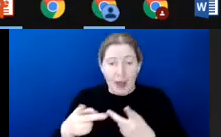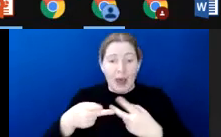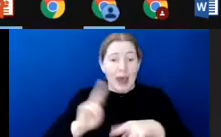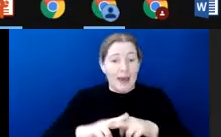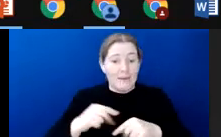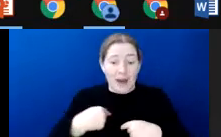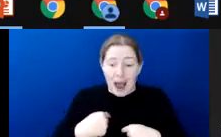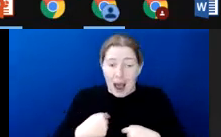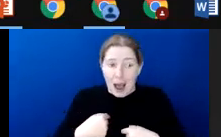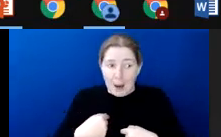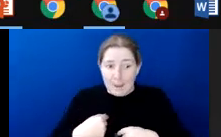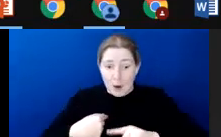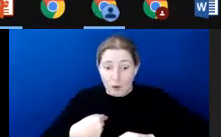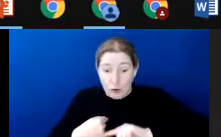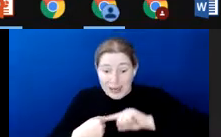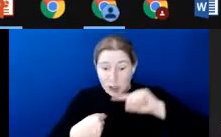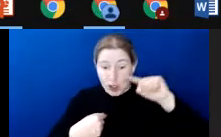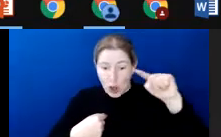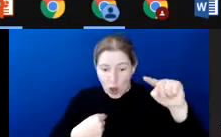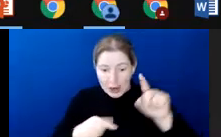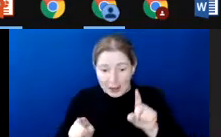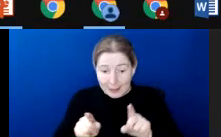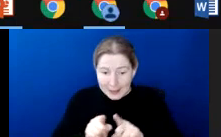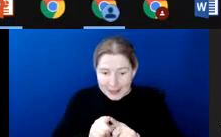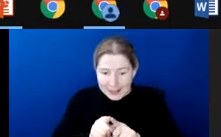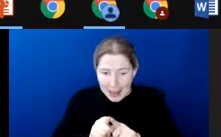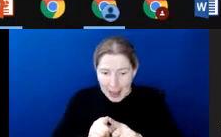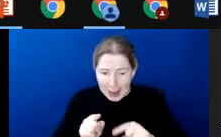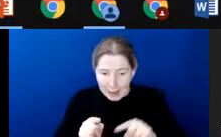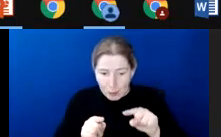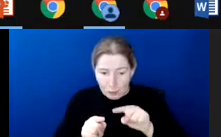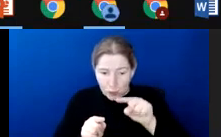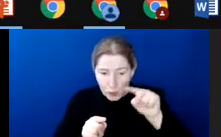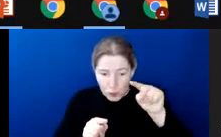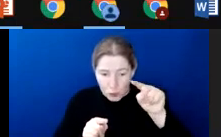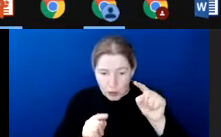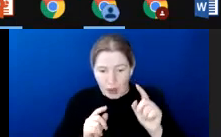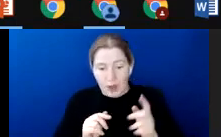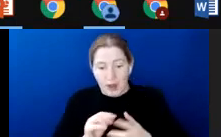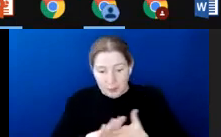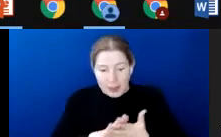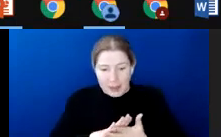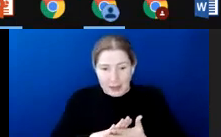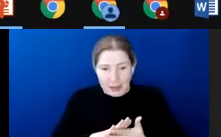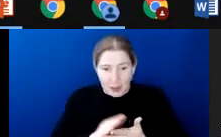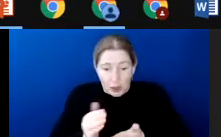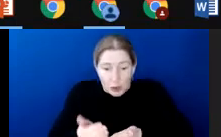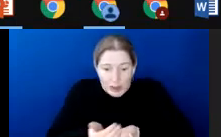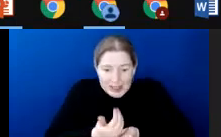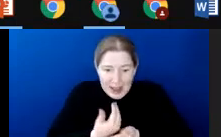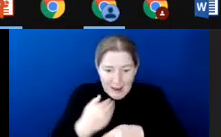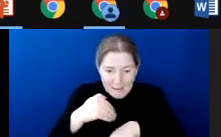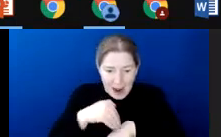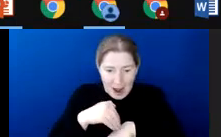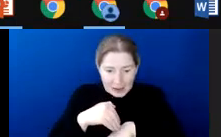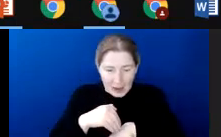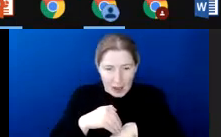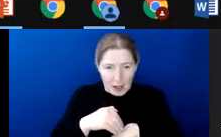exact same route, and again, to help the user not to type in some of the information they've already